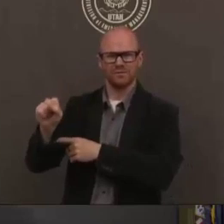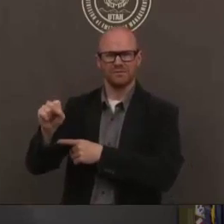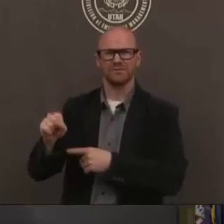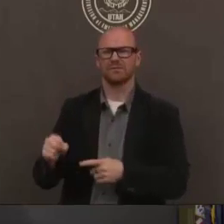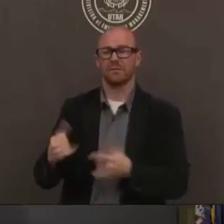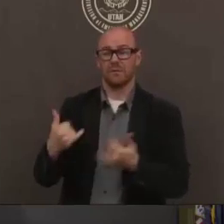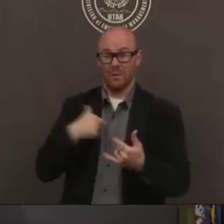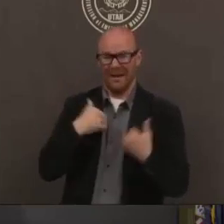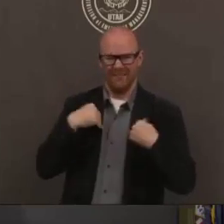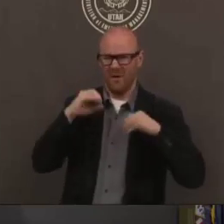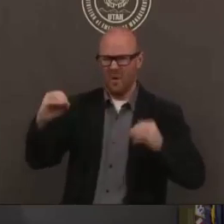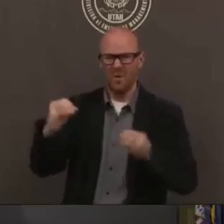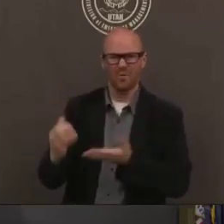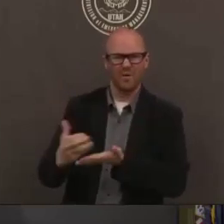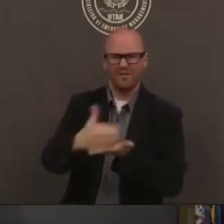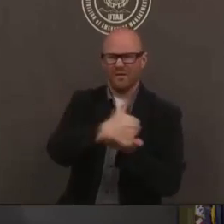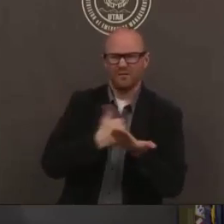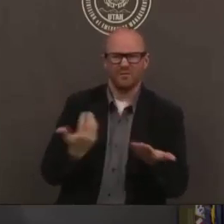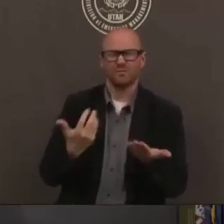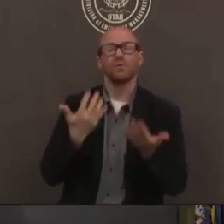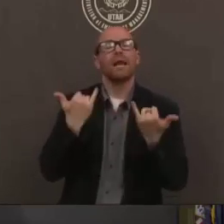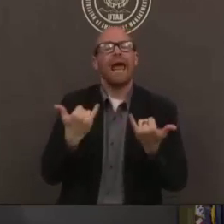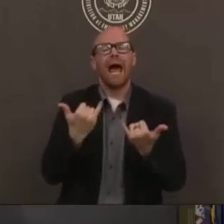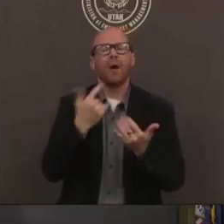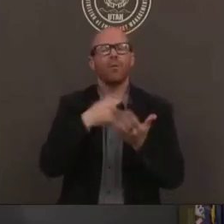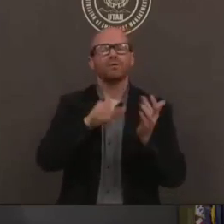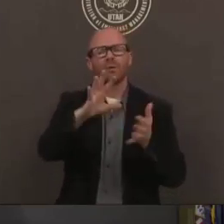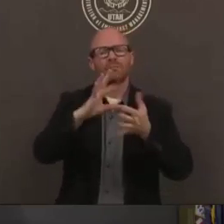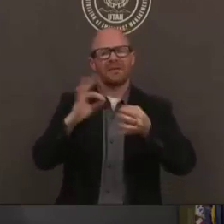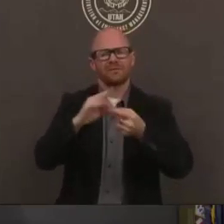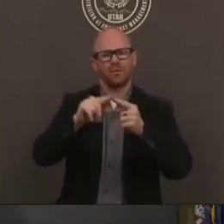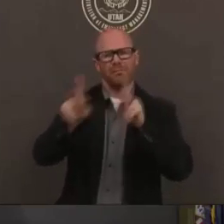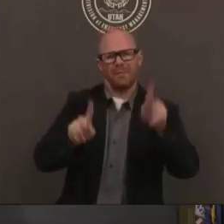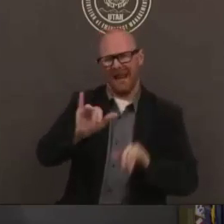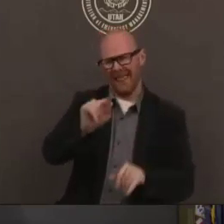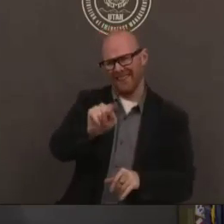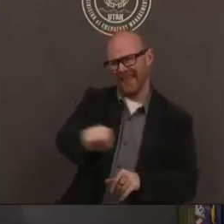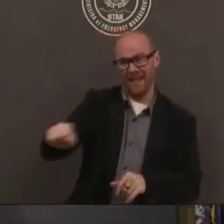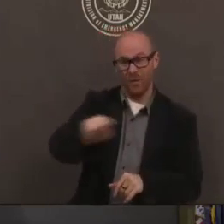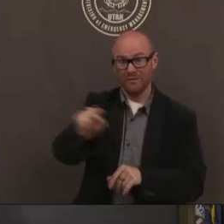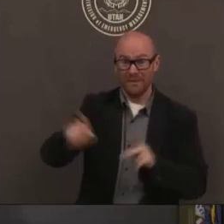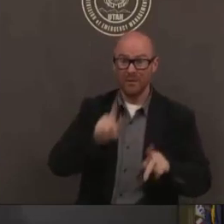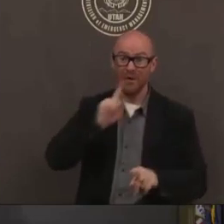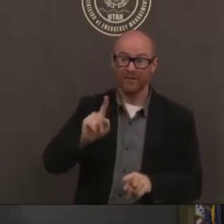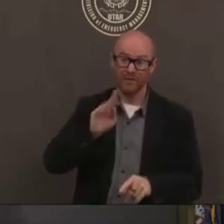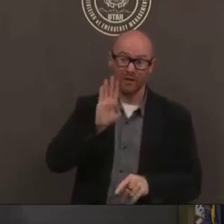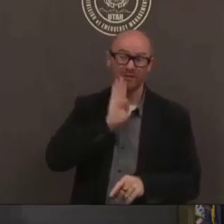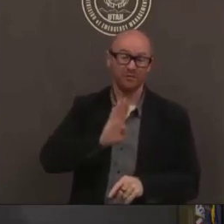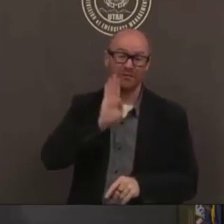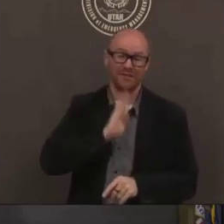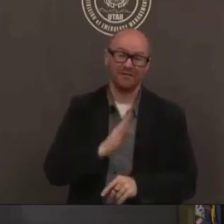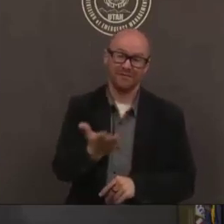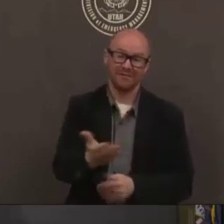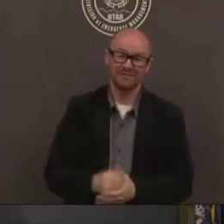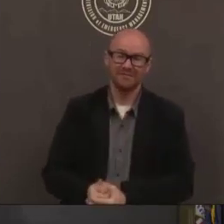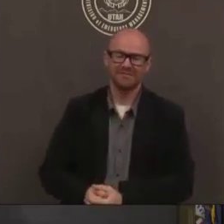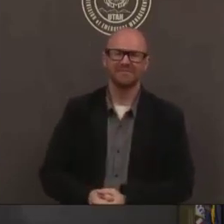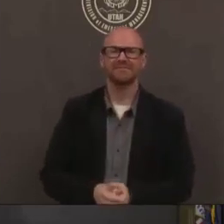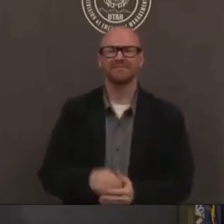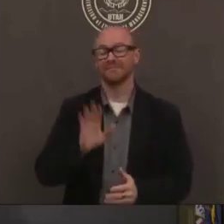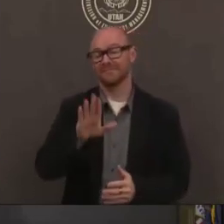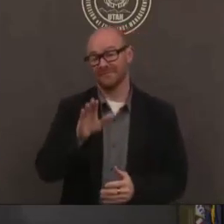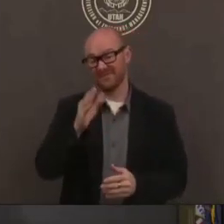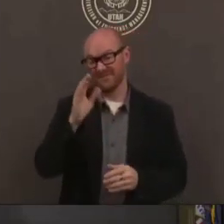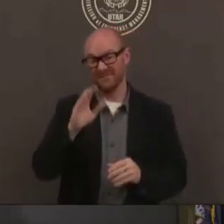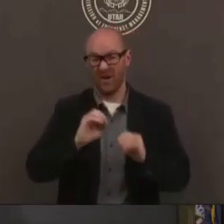any revenue." What would you say to folks like this who are frustrated? Well, obviously, it's difficult when you have